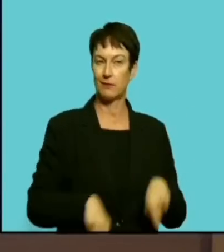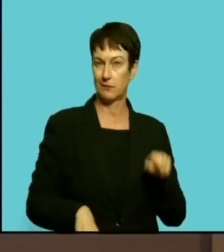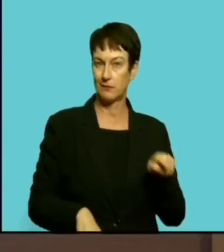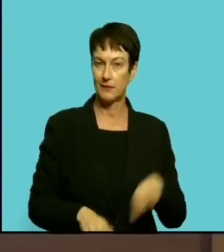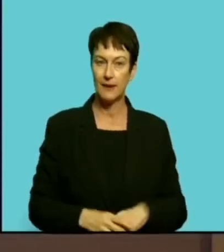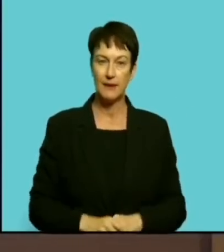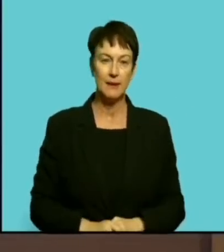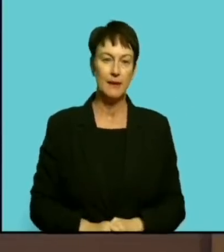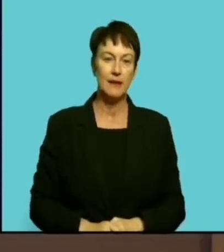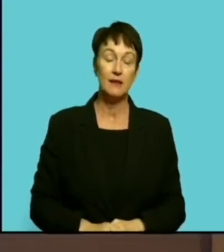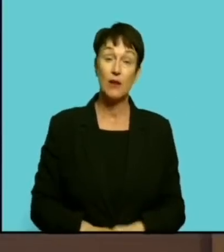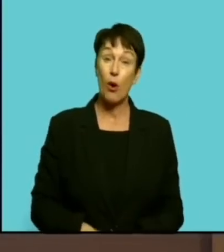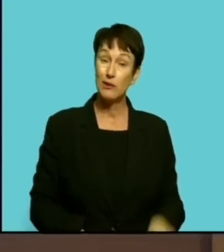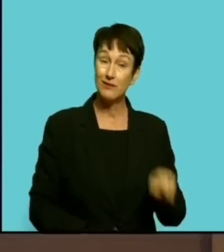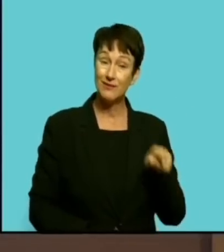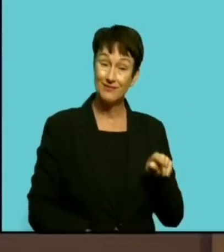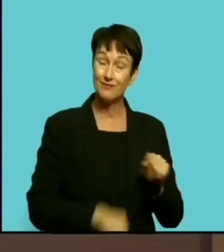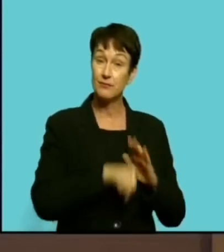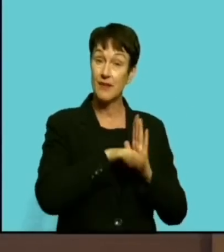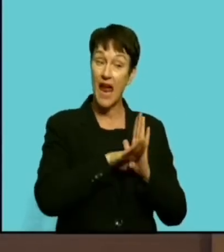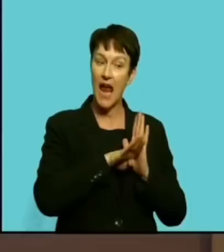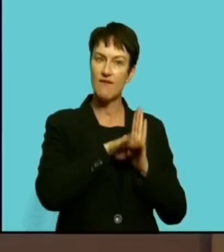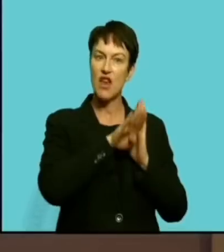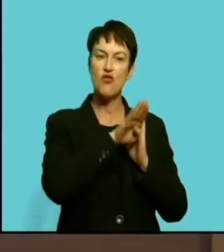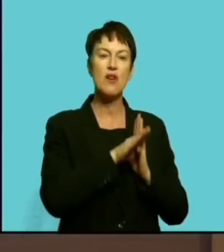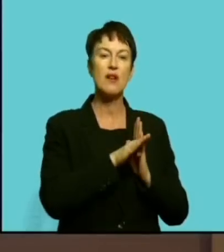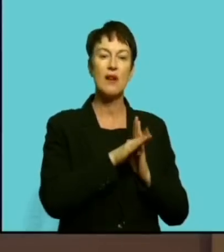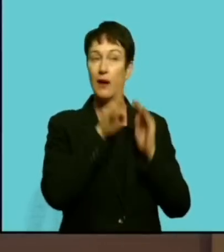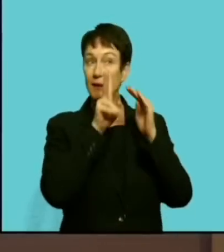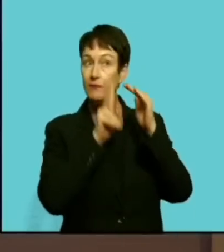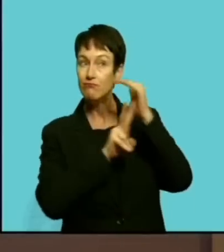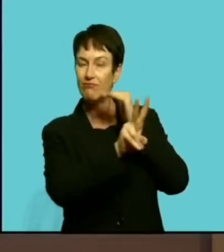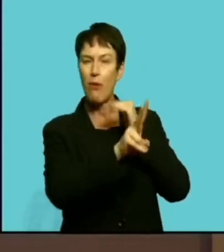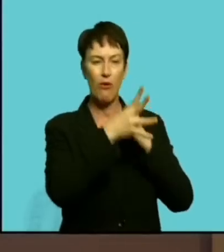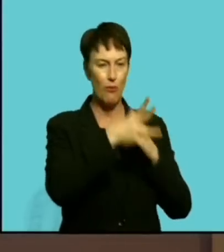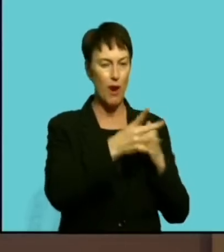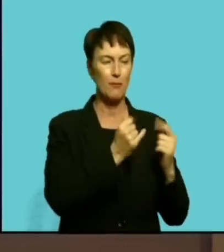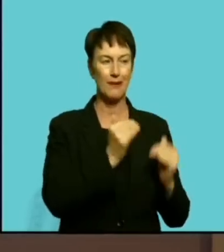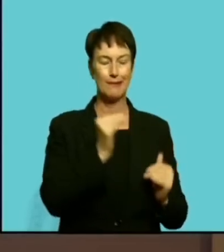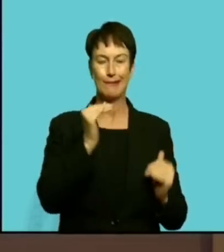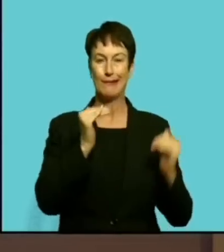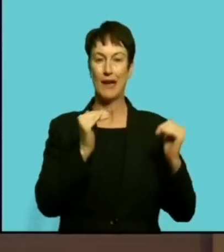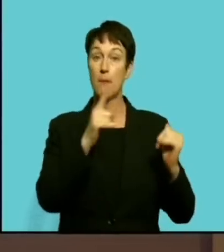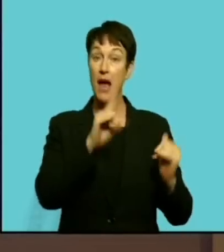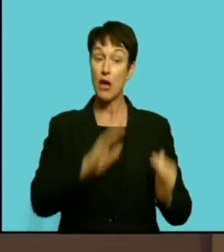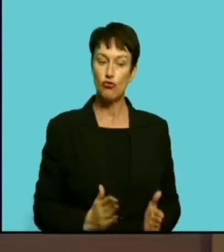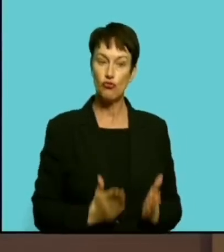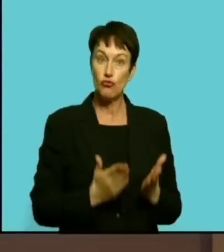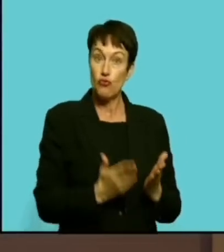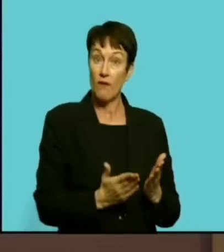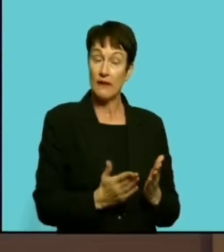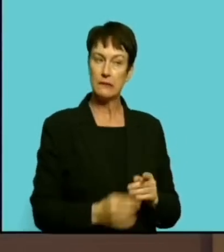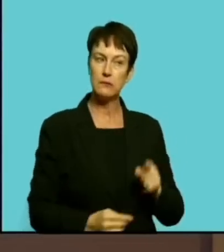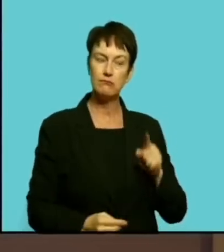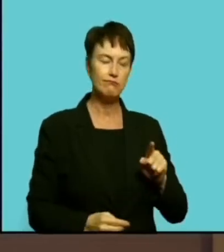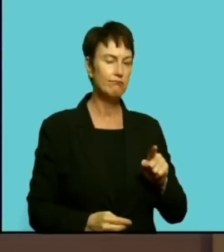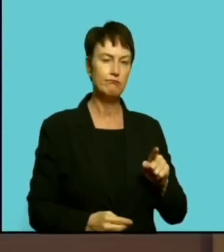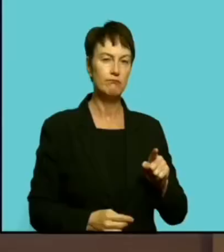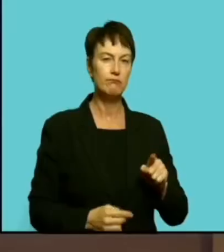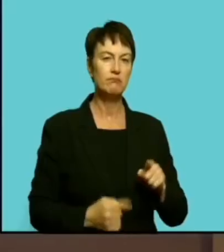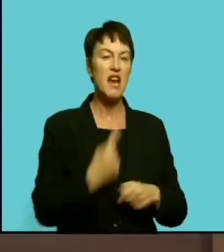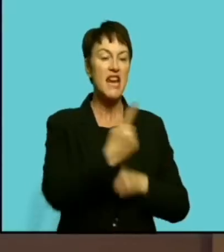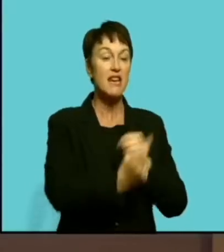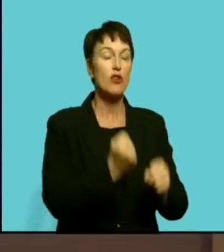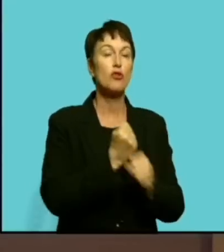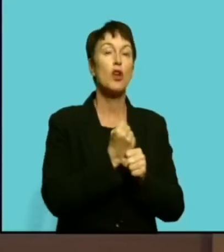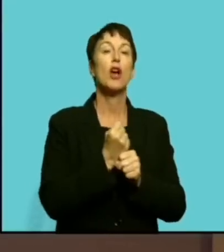inflation is forecast higher throughout the horizon, while core services inflation is unchanged in 2023